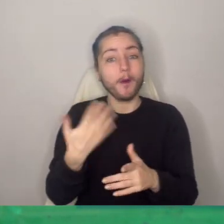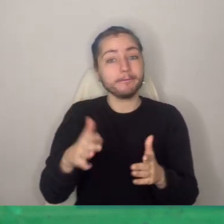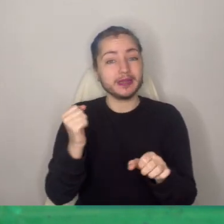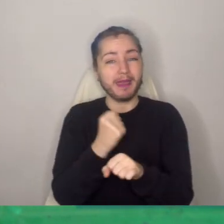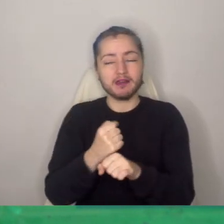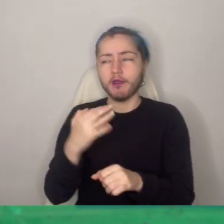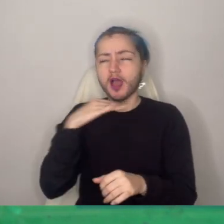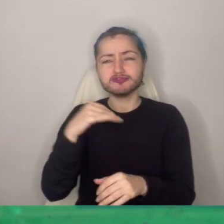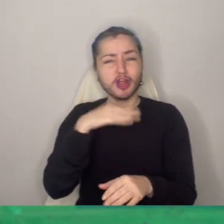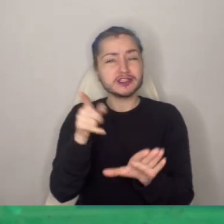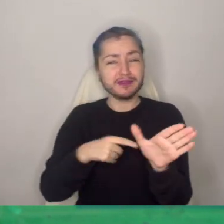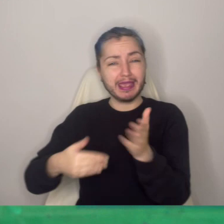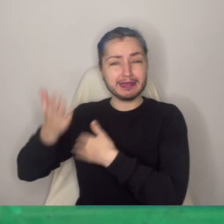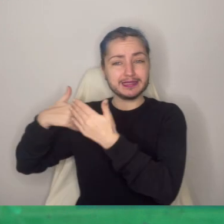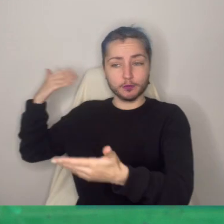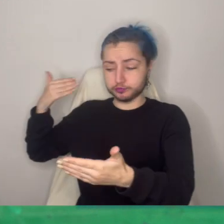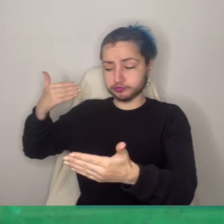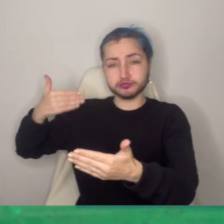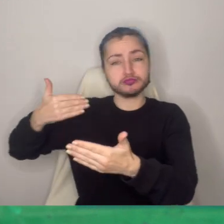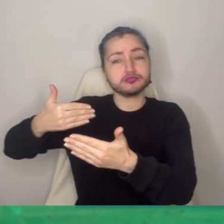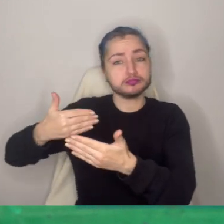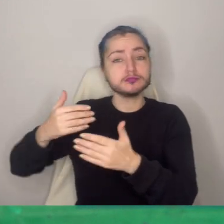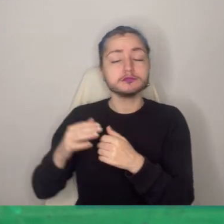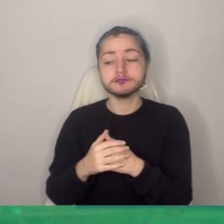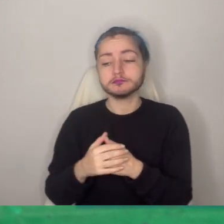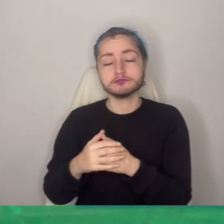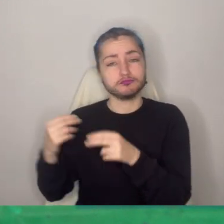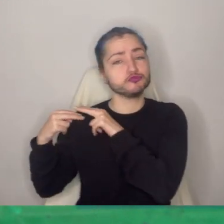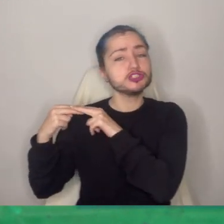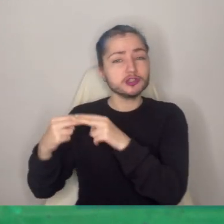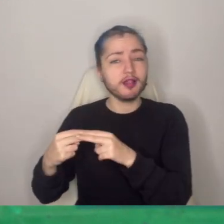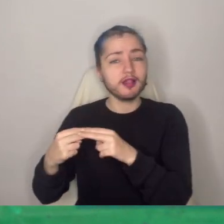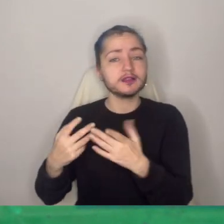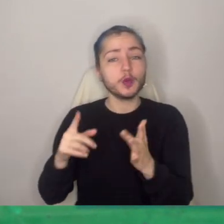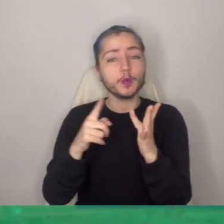and hundreds of years. They would boil up material from an oak tree